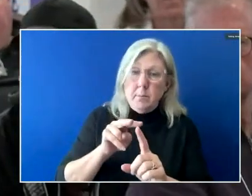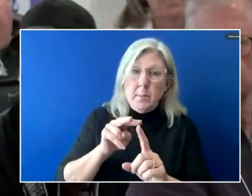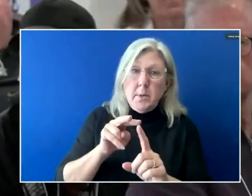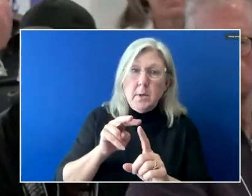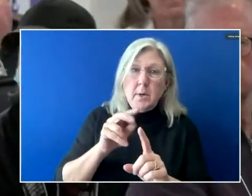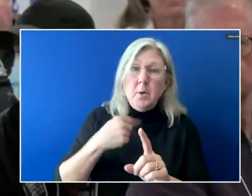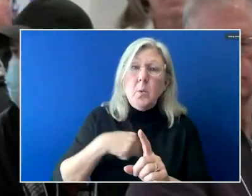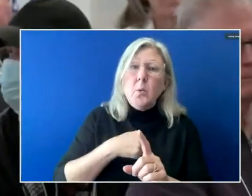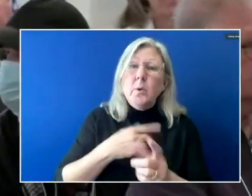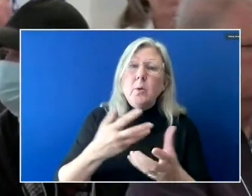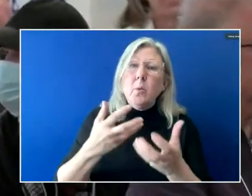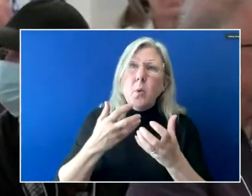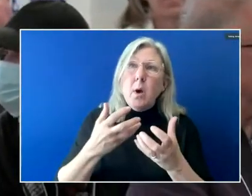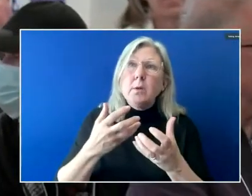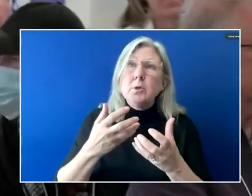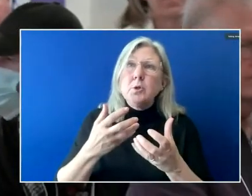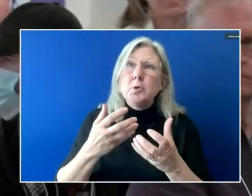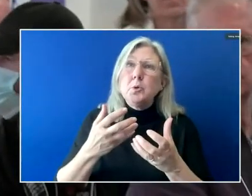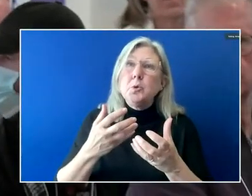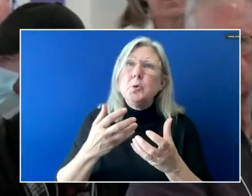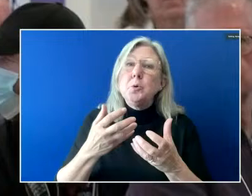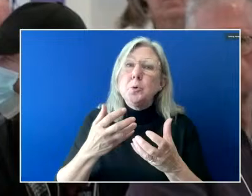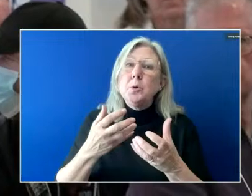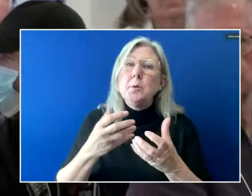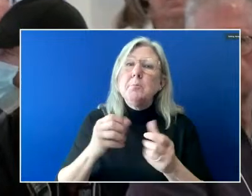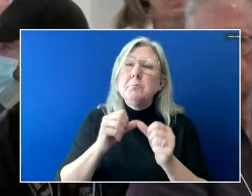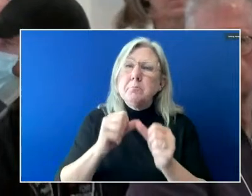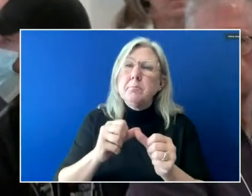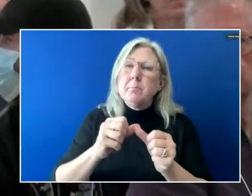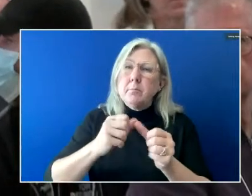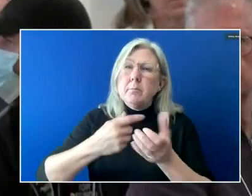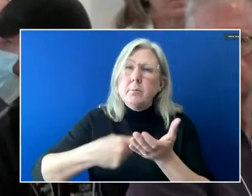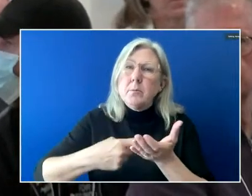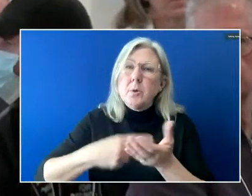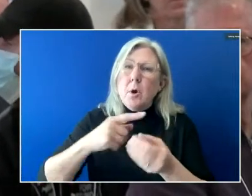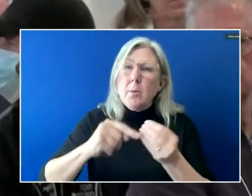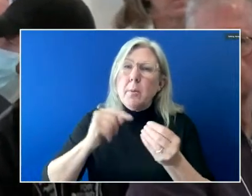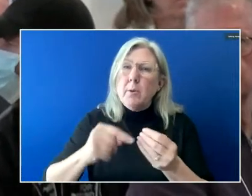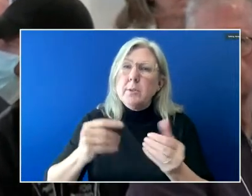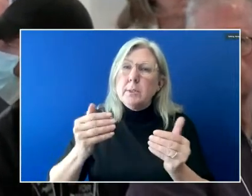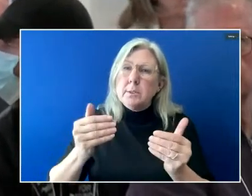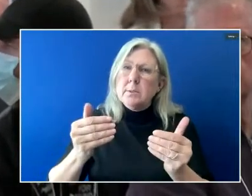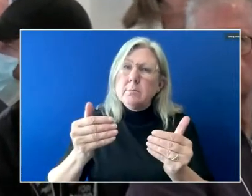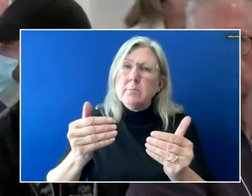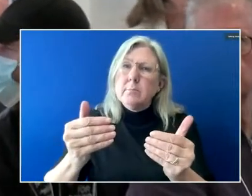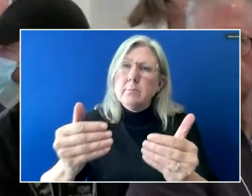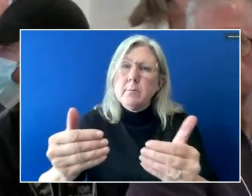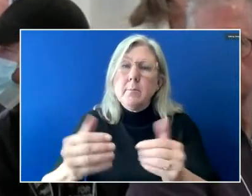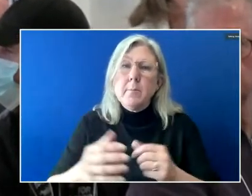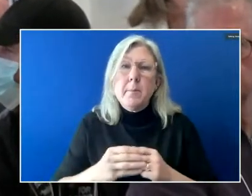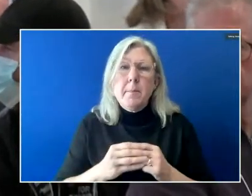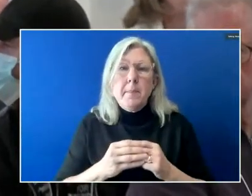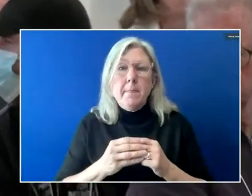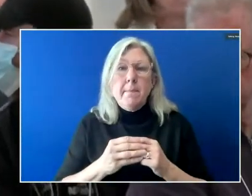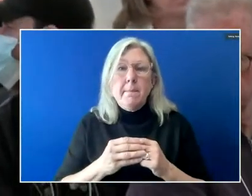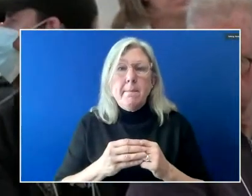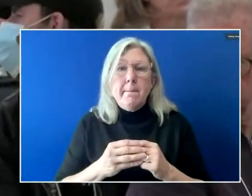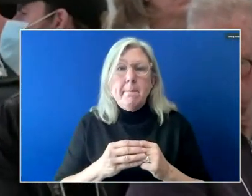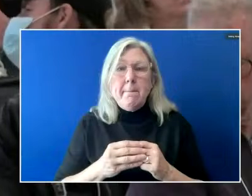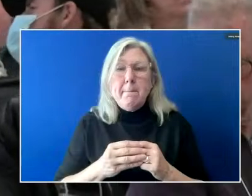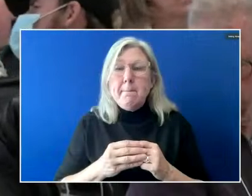to to push this conversation forward um and I don't think that that um that that